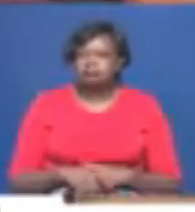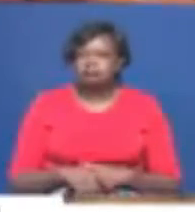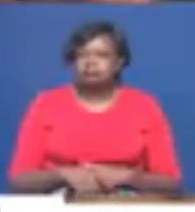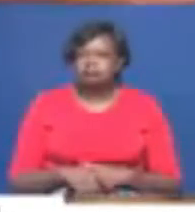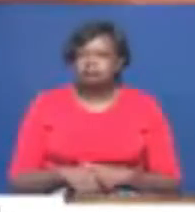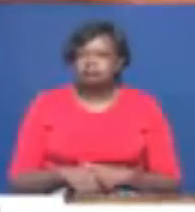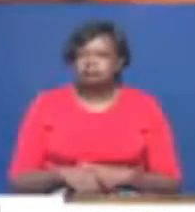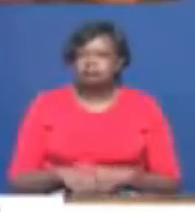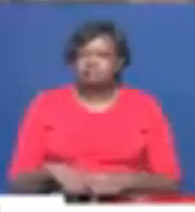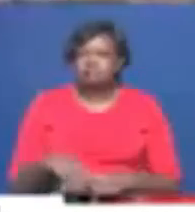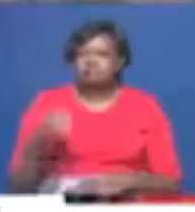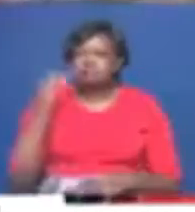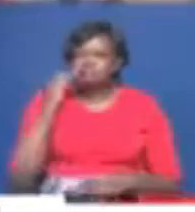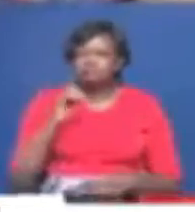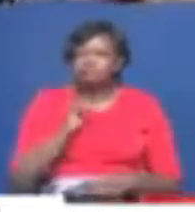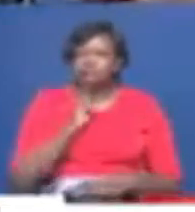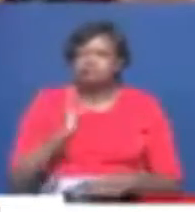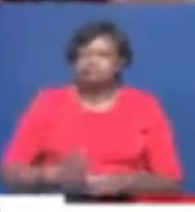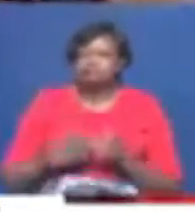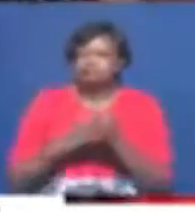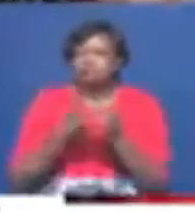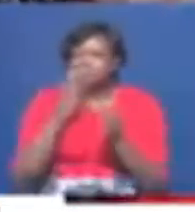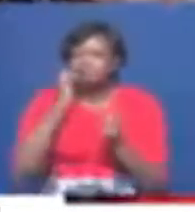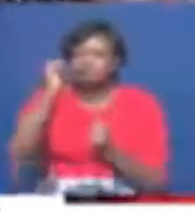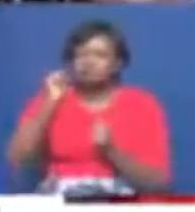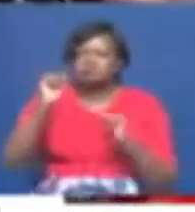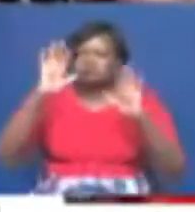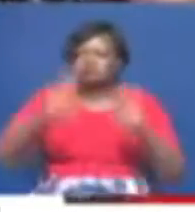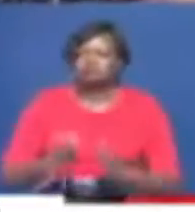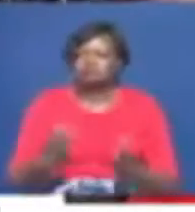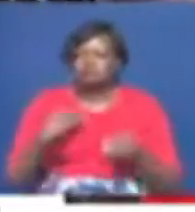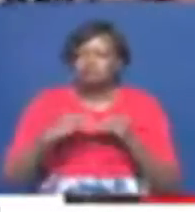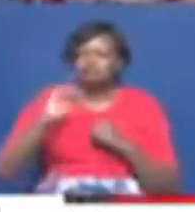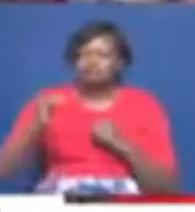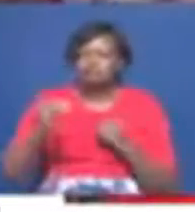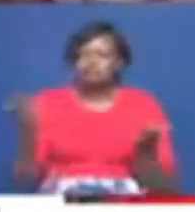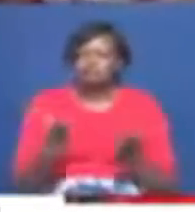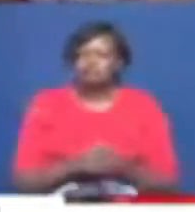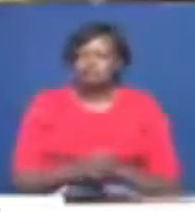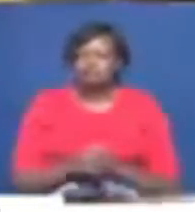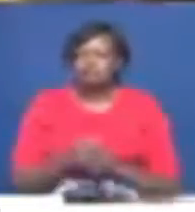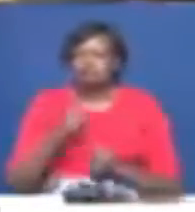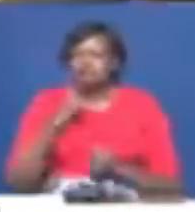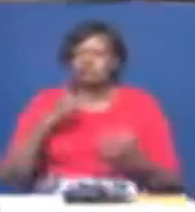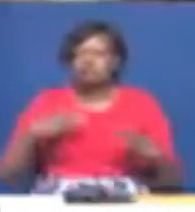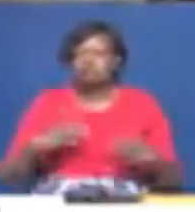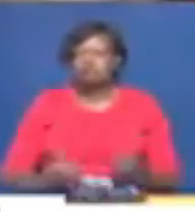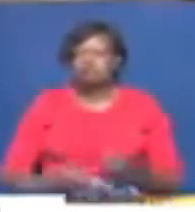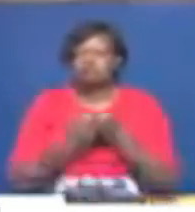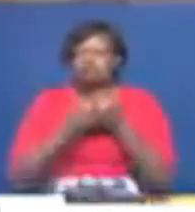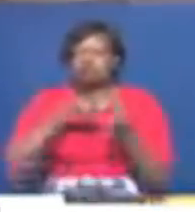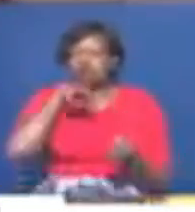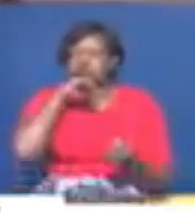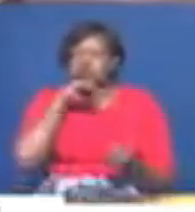NCIS Senator James Orengo led an ODM political rally in Busia town, where he called on residents to support Raila